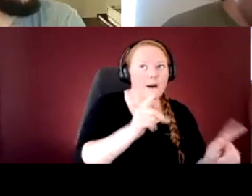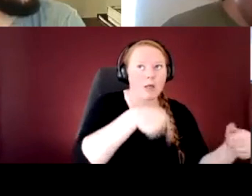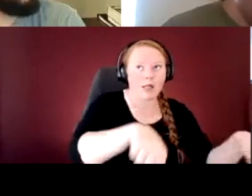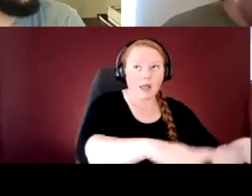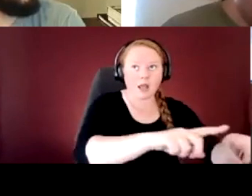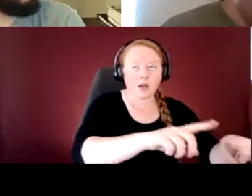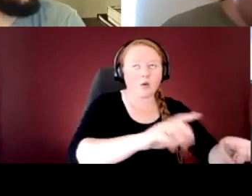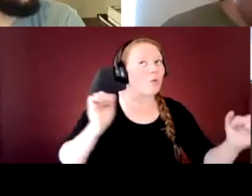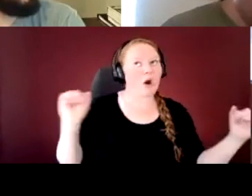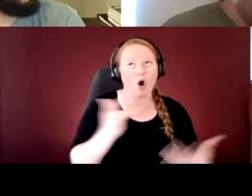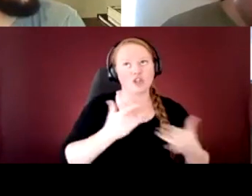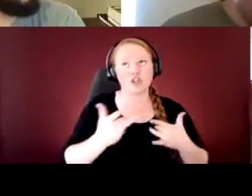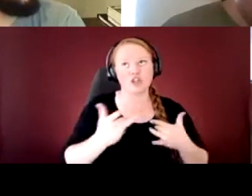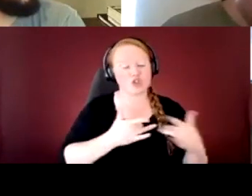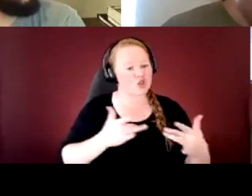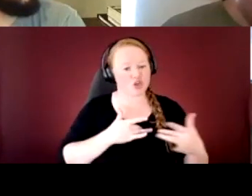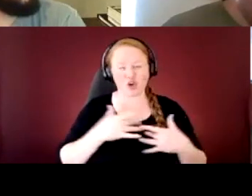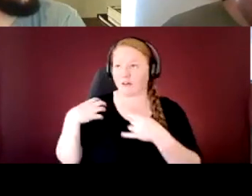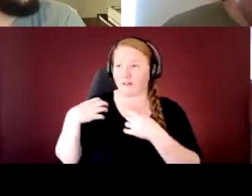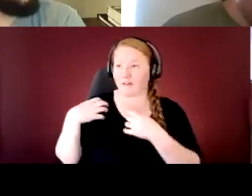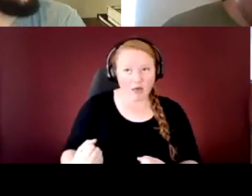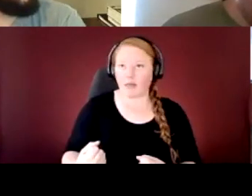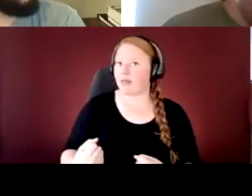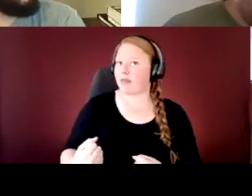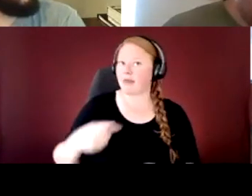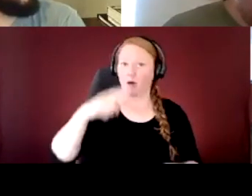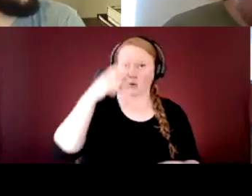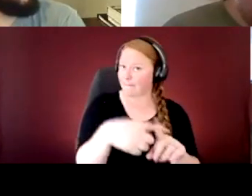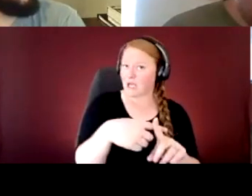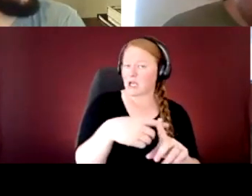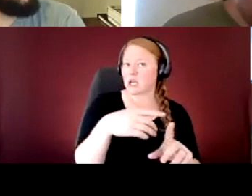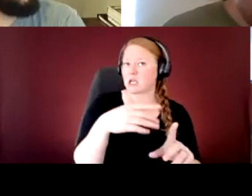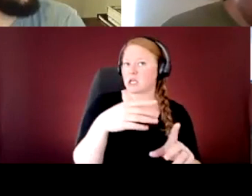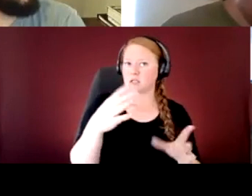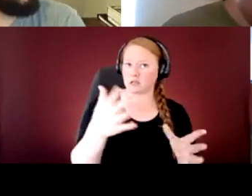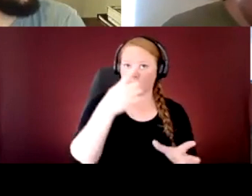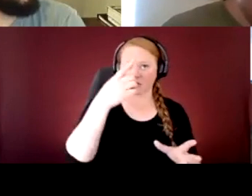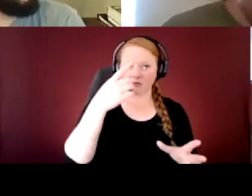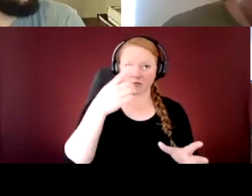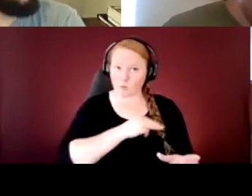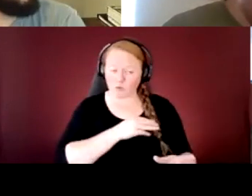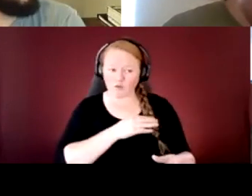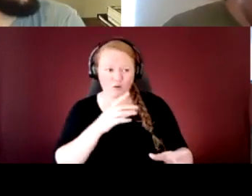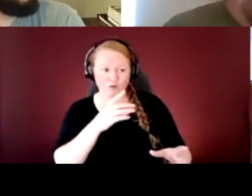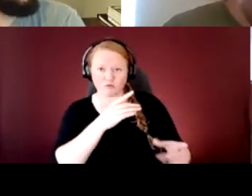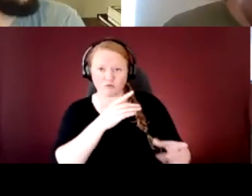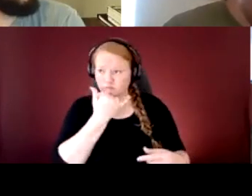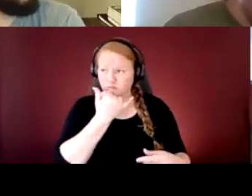about the health and well-being of our citizens. And we look forward to engaging the board as we move